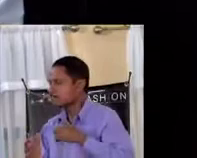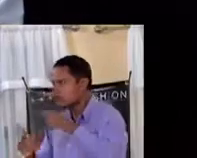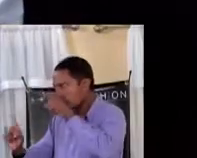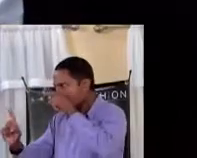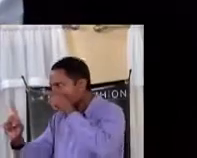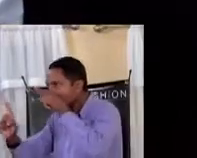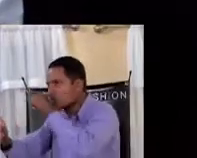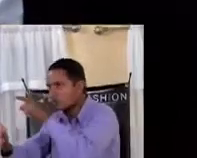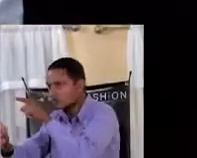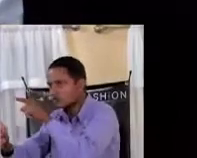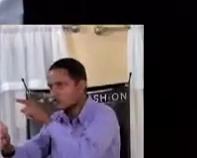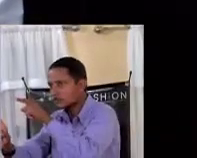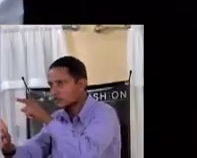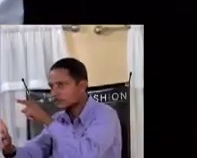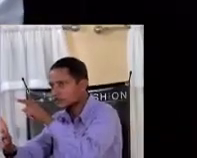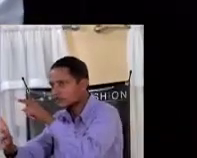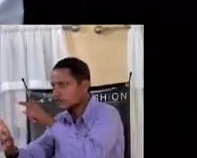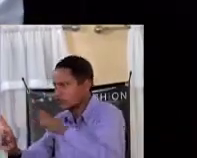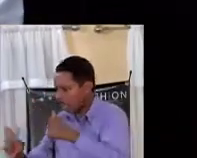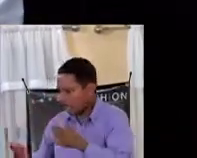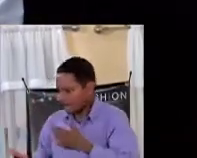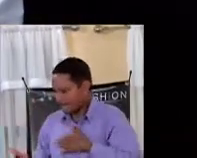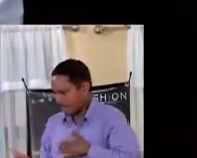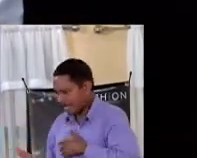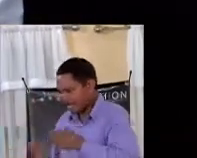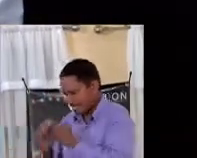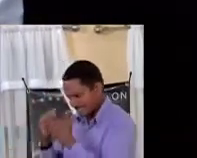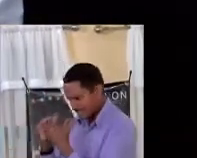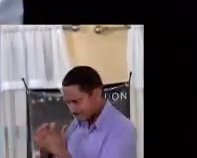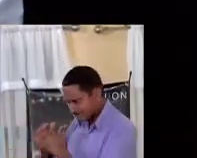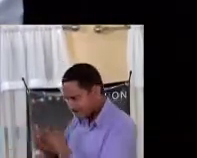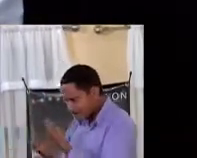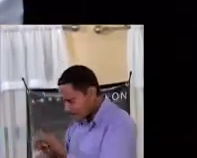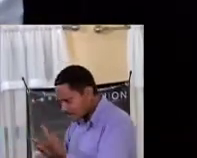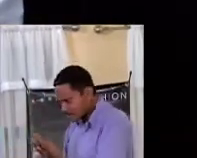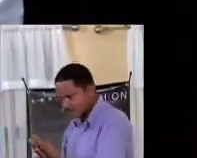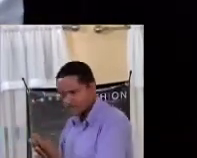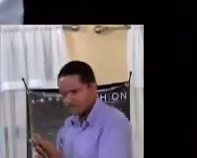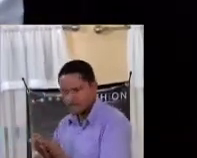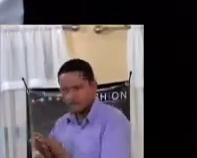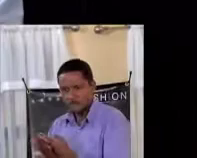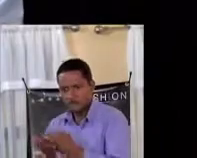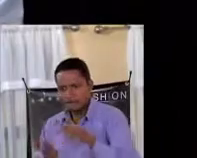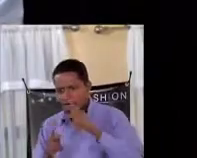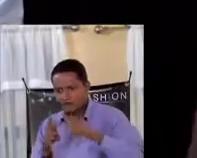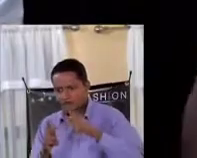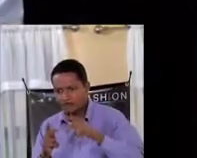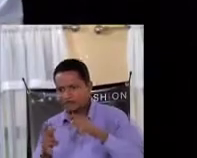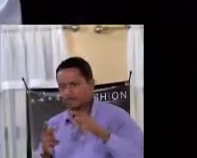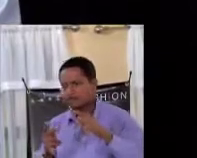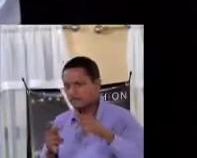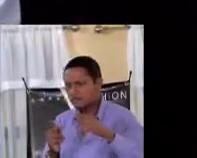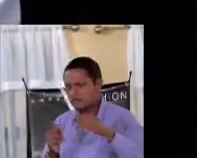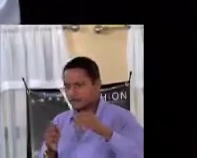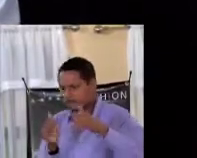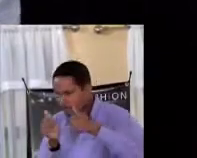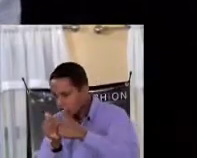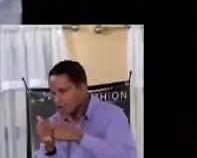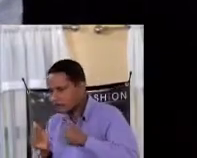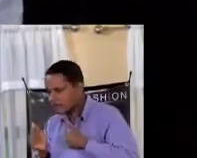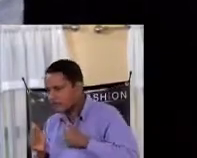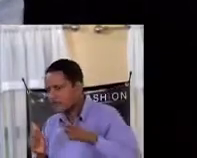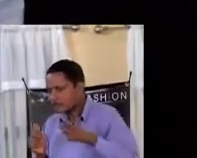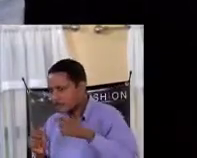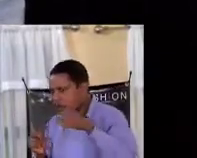out how I can do that on my limited budget, with my small amount of followers, and in my